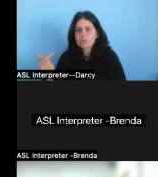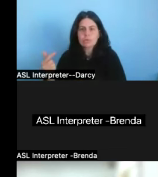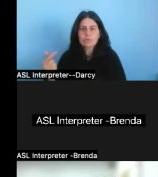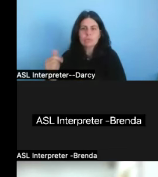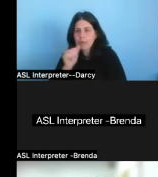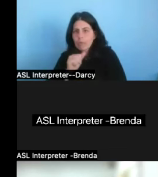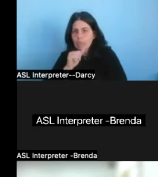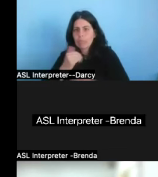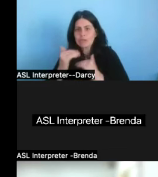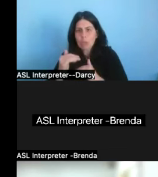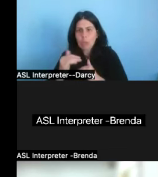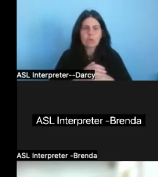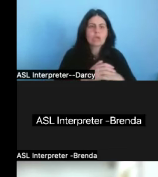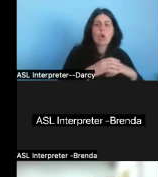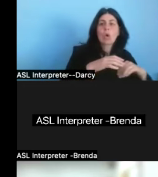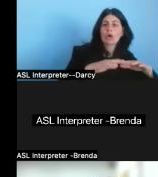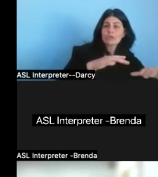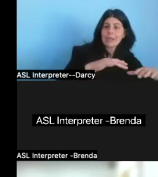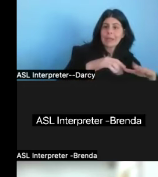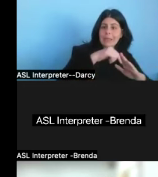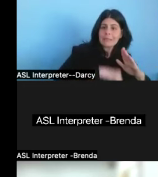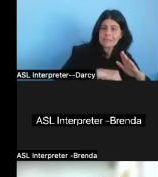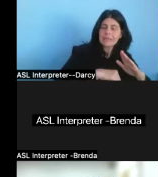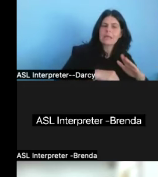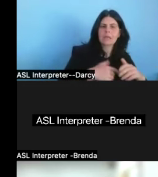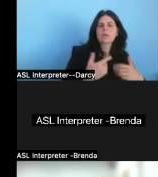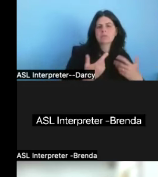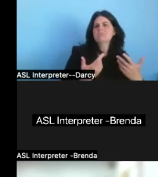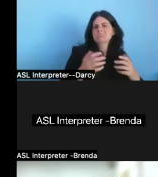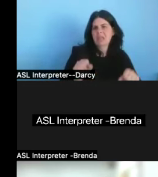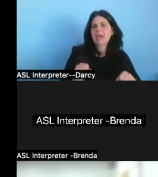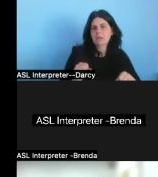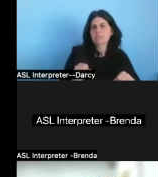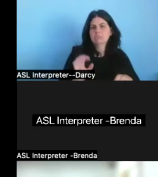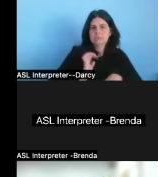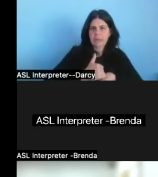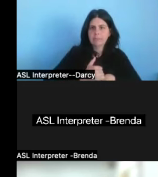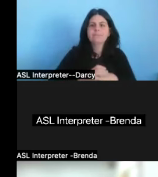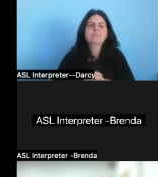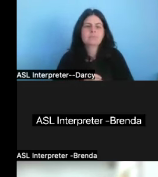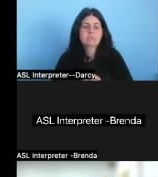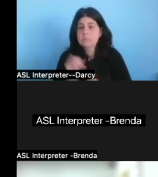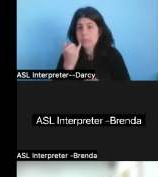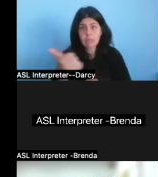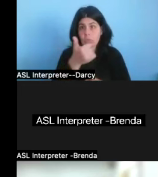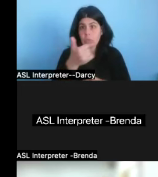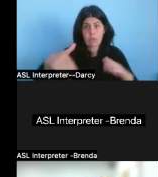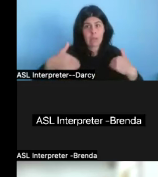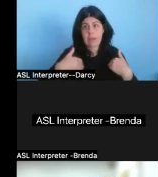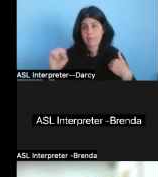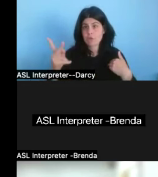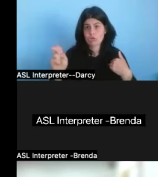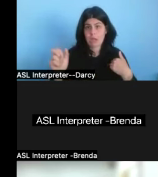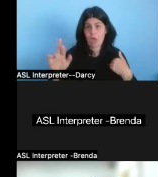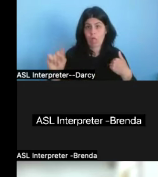intensity thresholds at which different alerts will be issued. If you personally don't have Shake Alert on your phone,